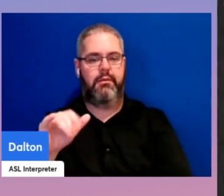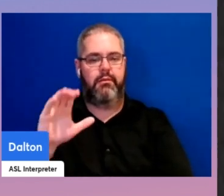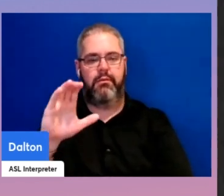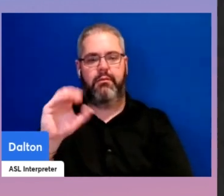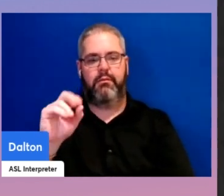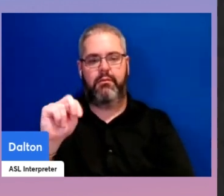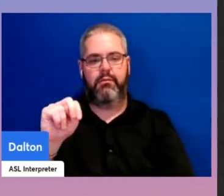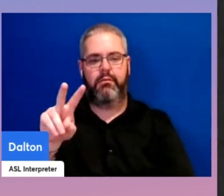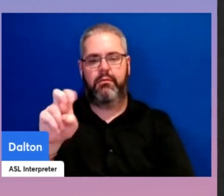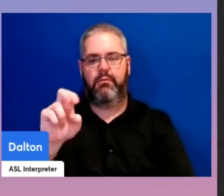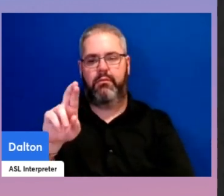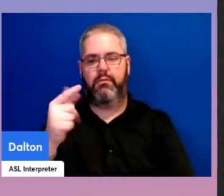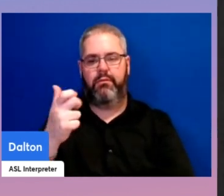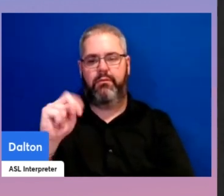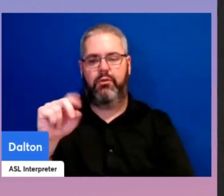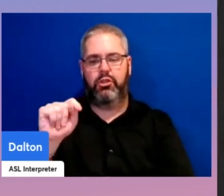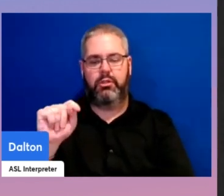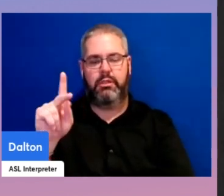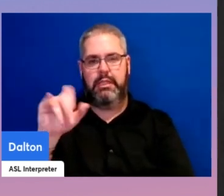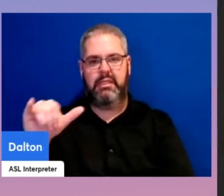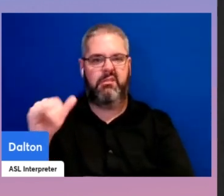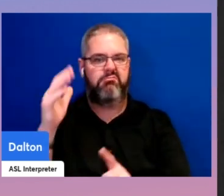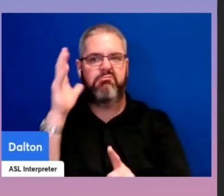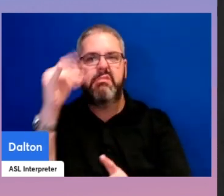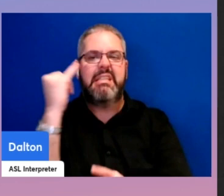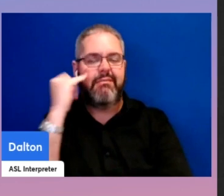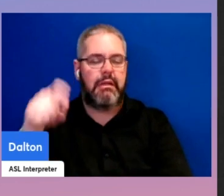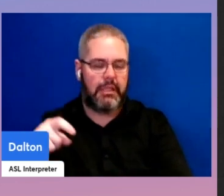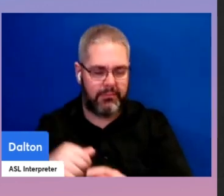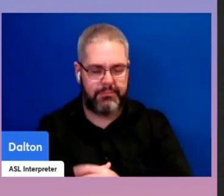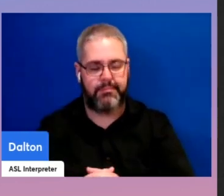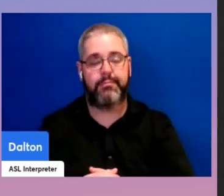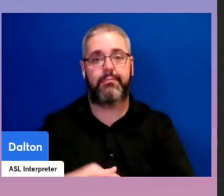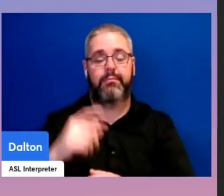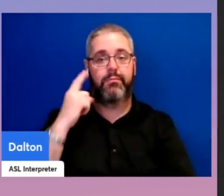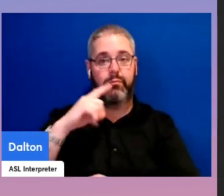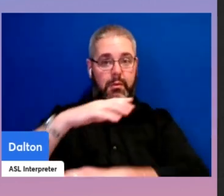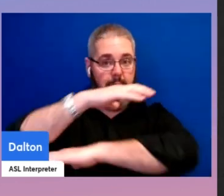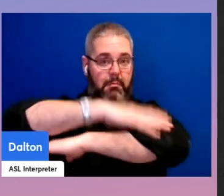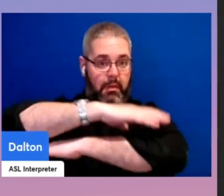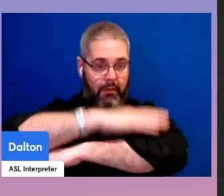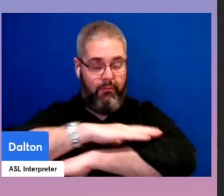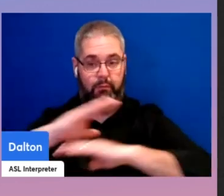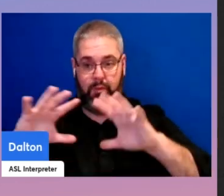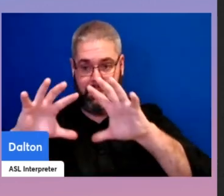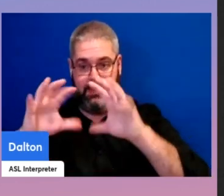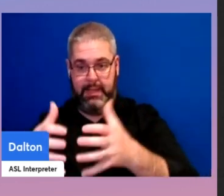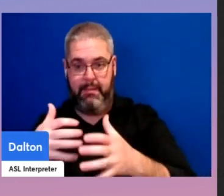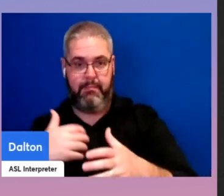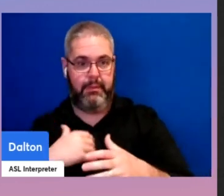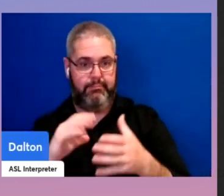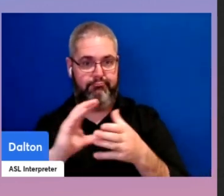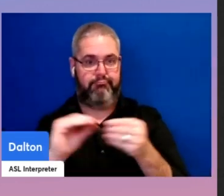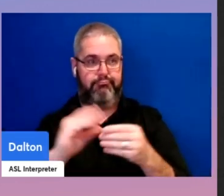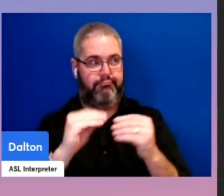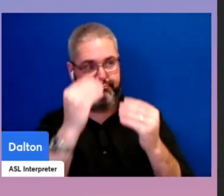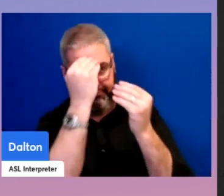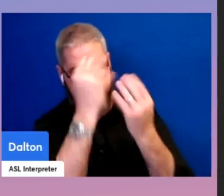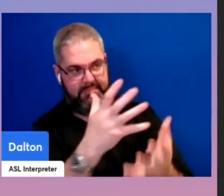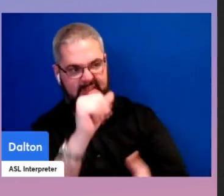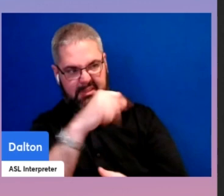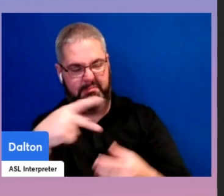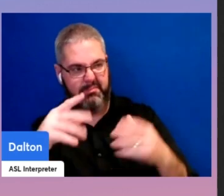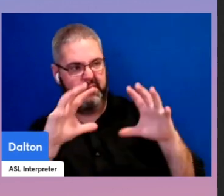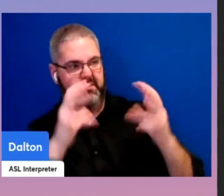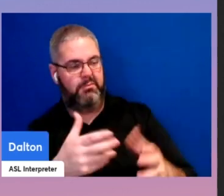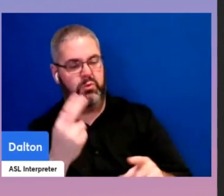like I said, the main point here is that as an application team, as a platform team, I'm saying to my application teams, use this encryption key